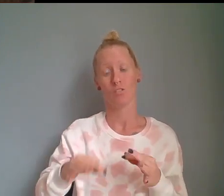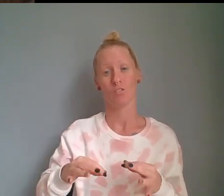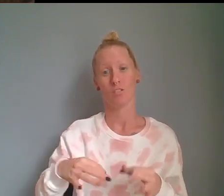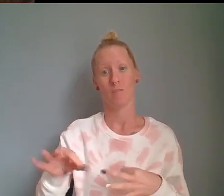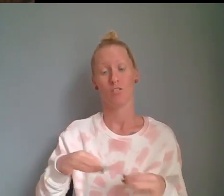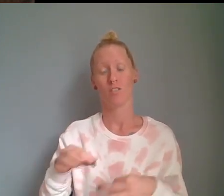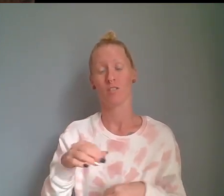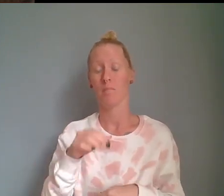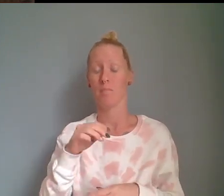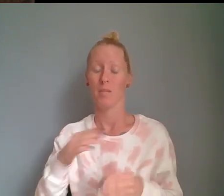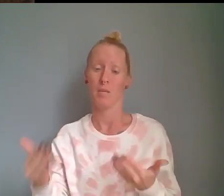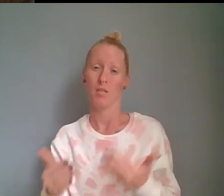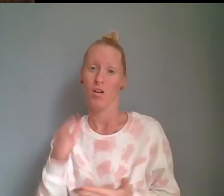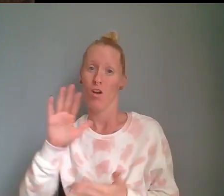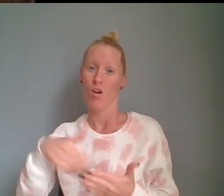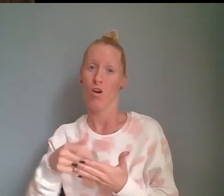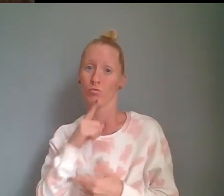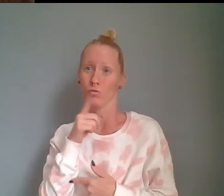to some extent.